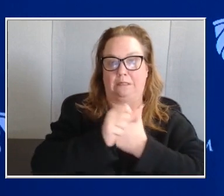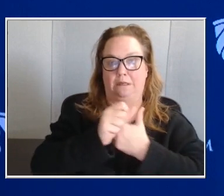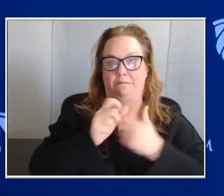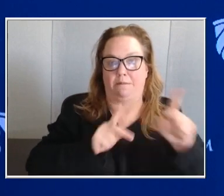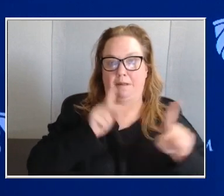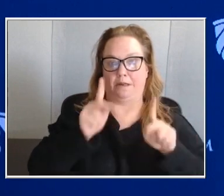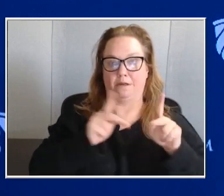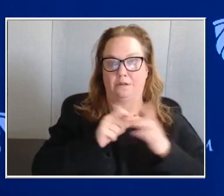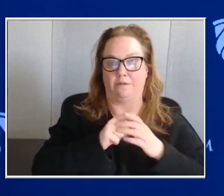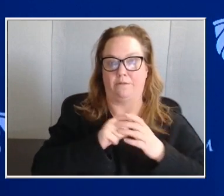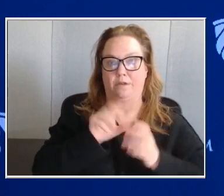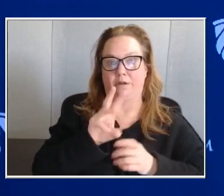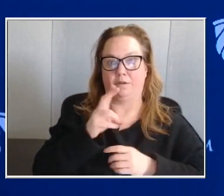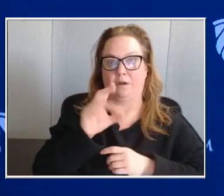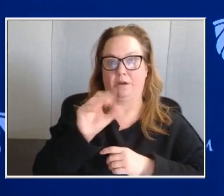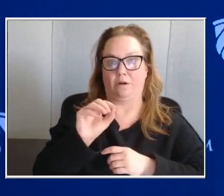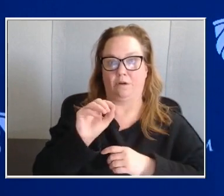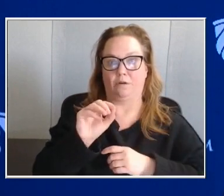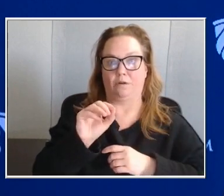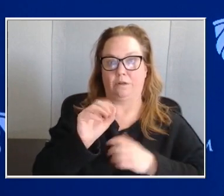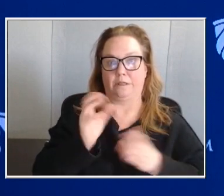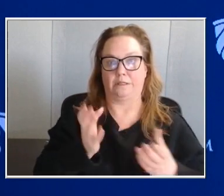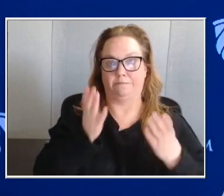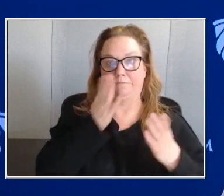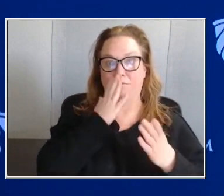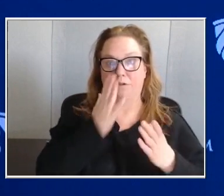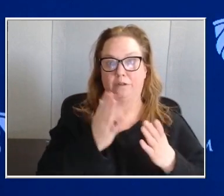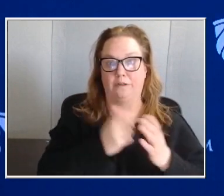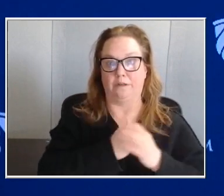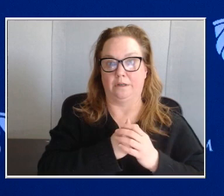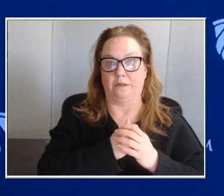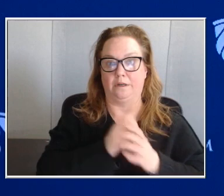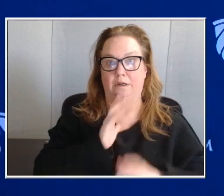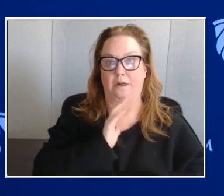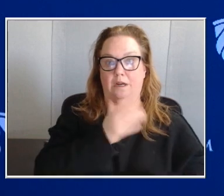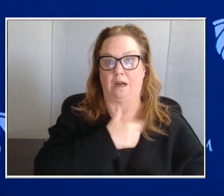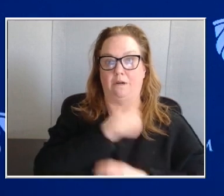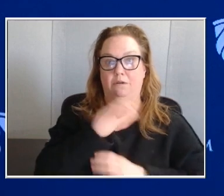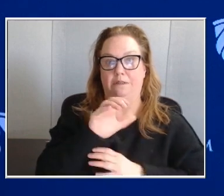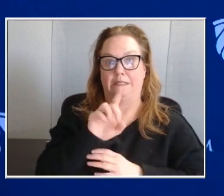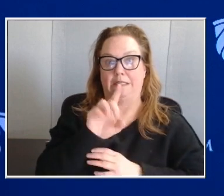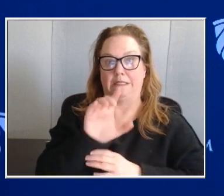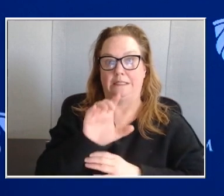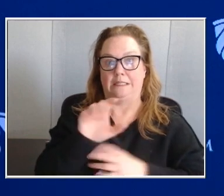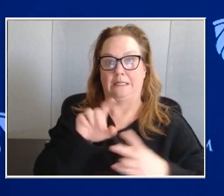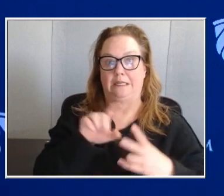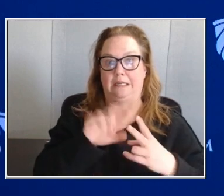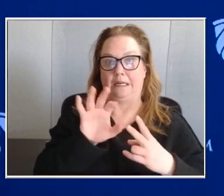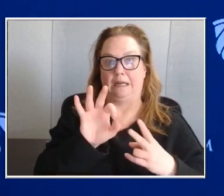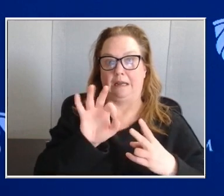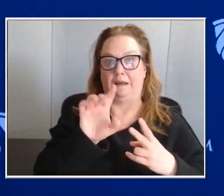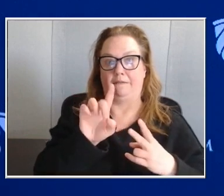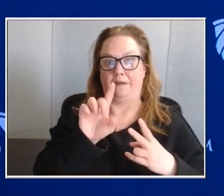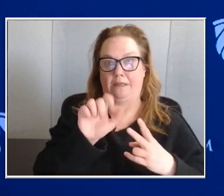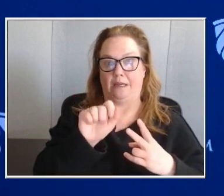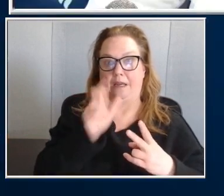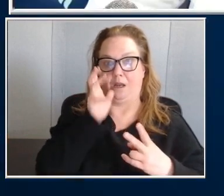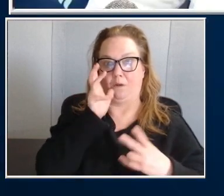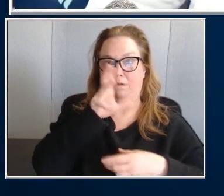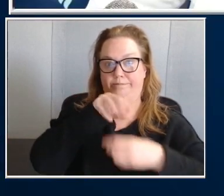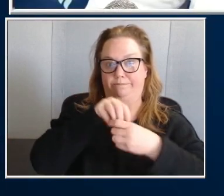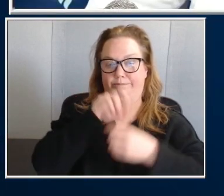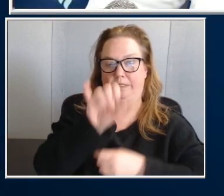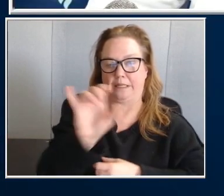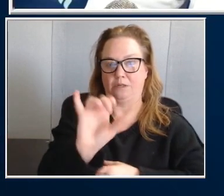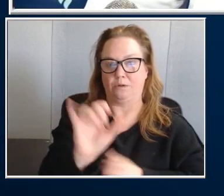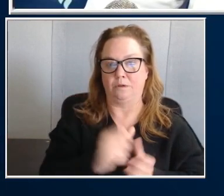Health Organization recommendations, that is certainly good. Our CDC and FDA will take that into account as well.